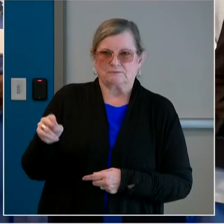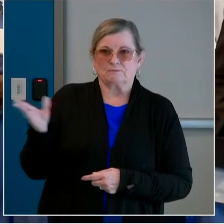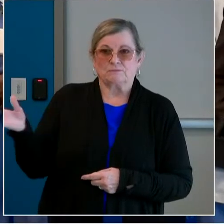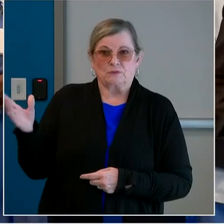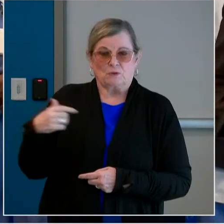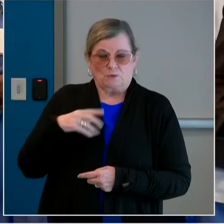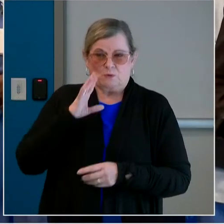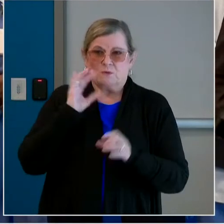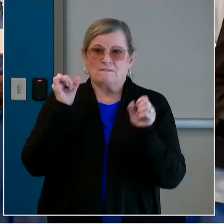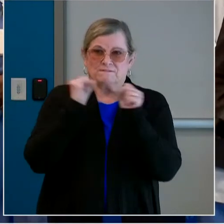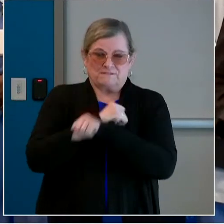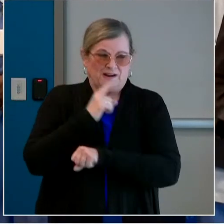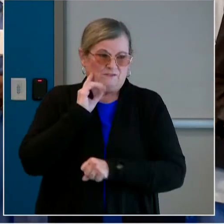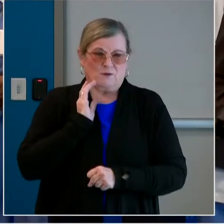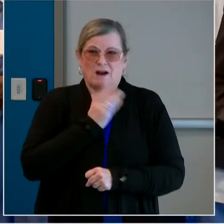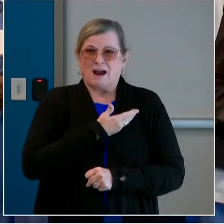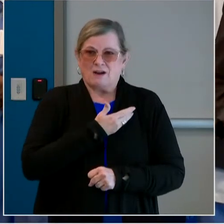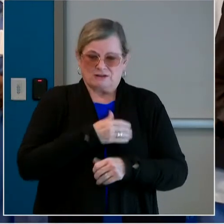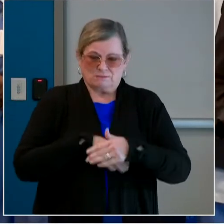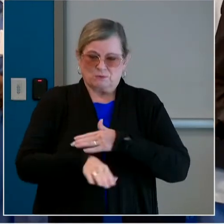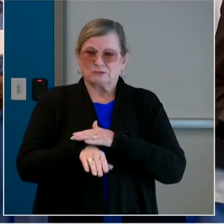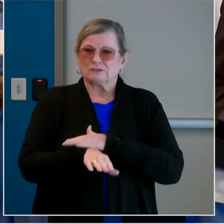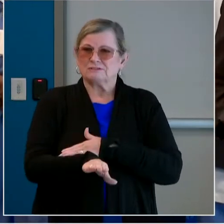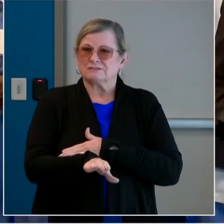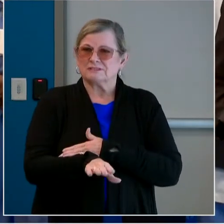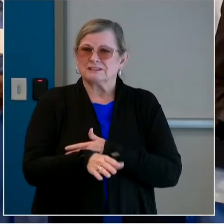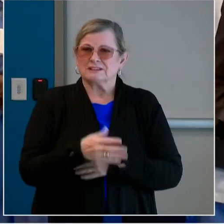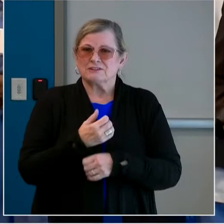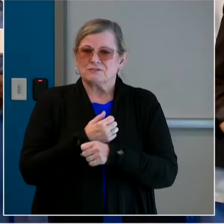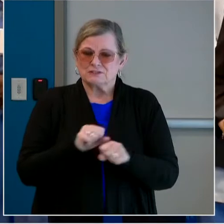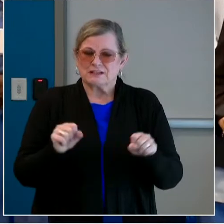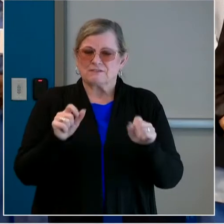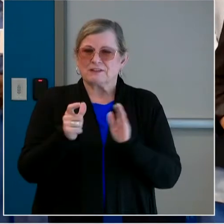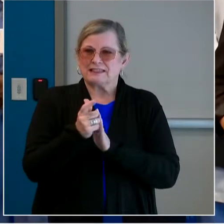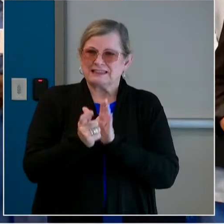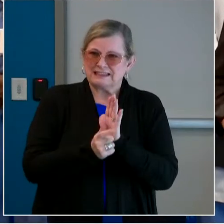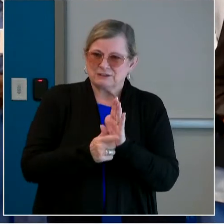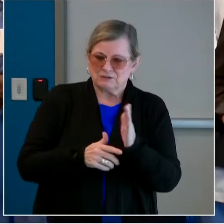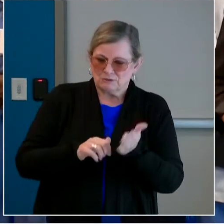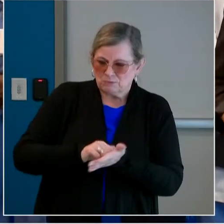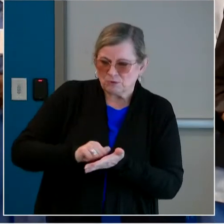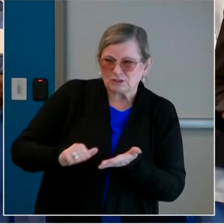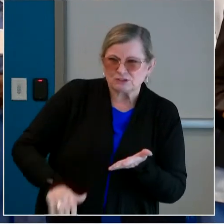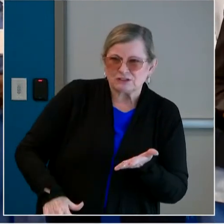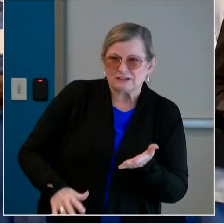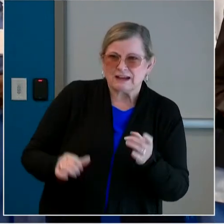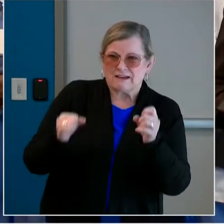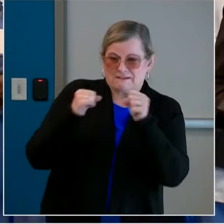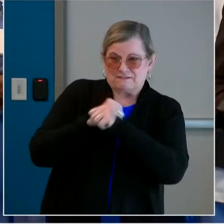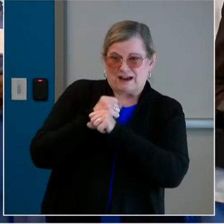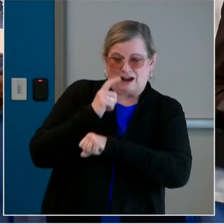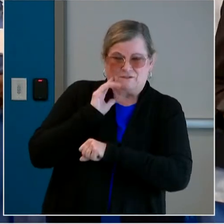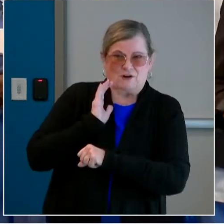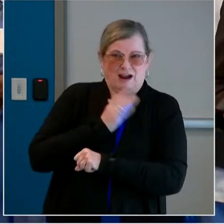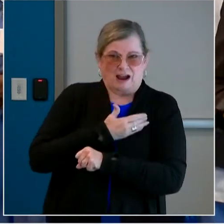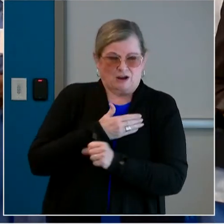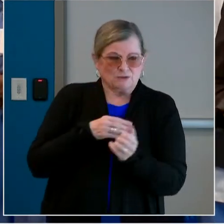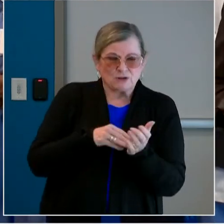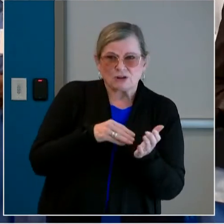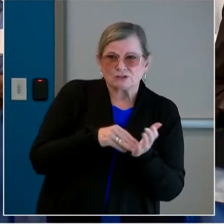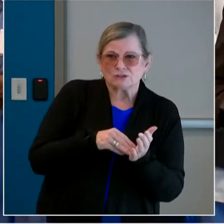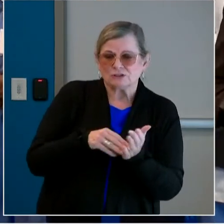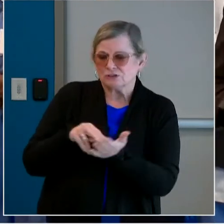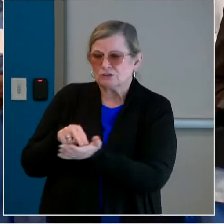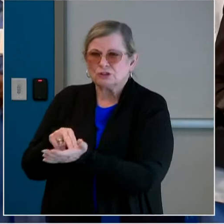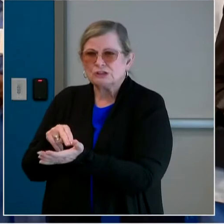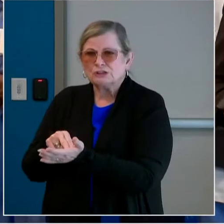reproductive rights. We're going to fight for safe, legal abortions. We're going to fight for our providers, the doctors, the nurses that do this work